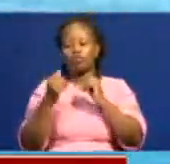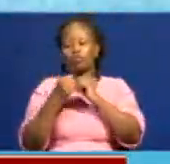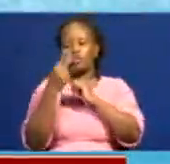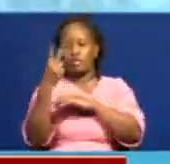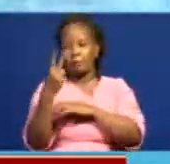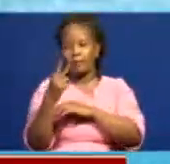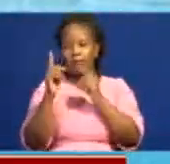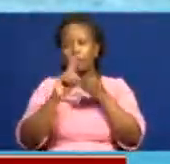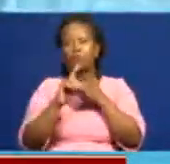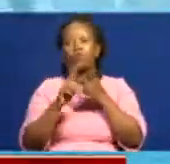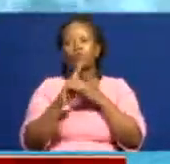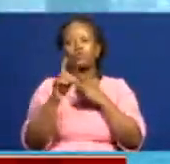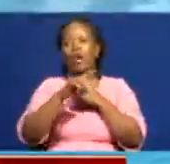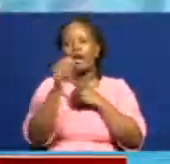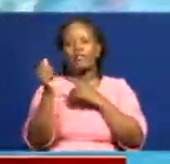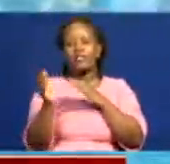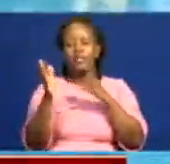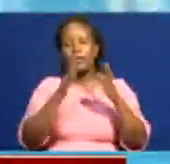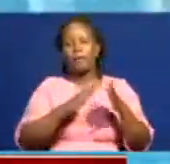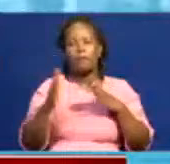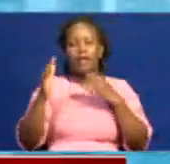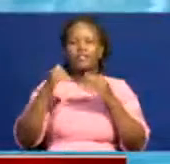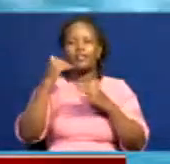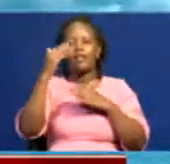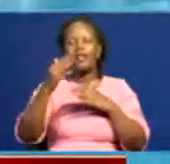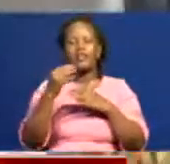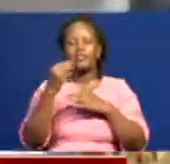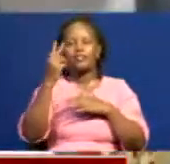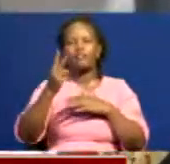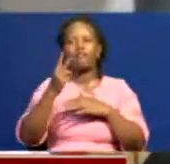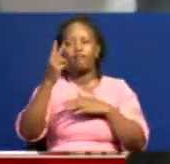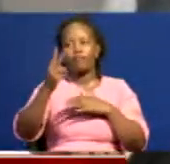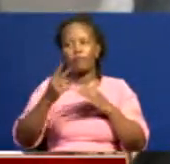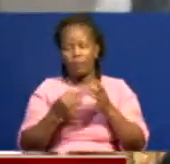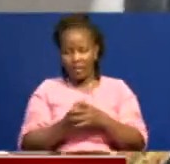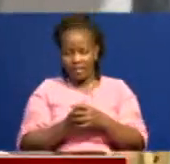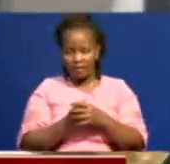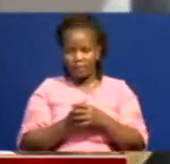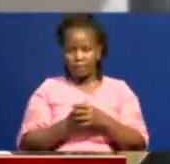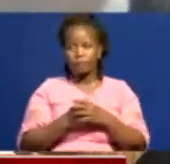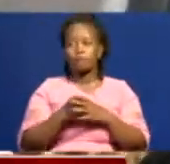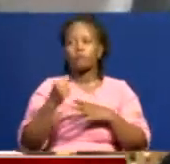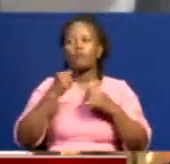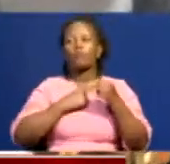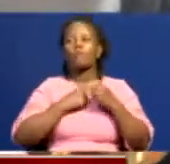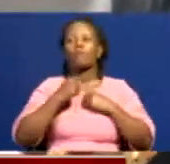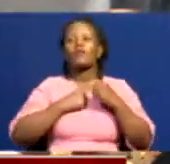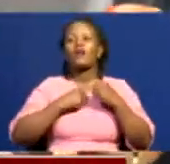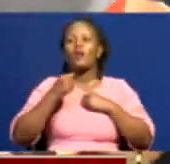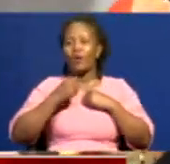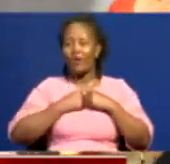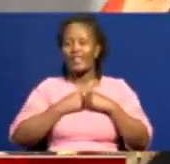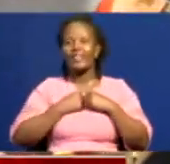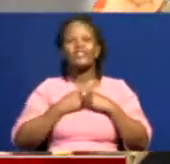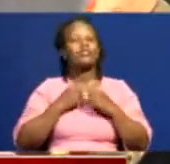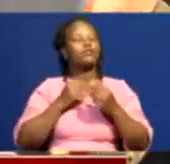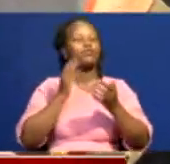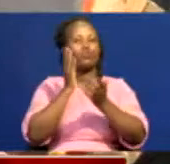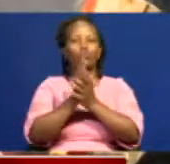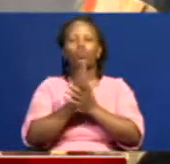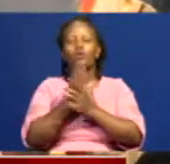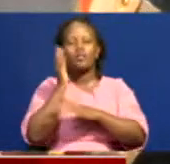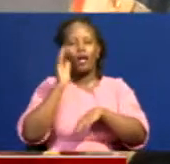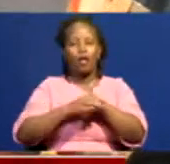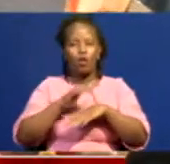World Swimming Championships set for February next year in Doha, Qatar. Kigali was an eye-opener to most of